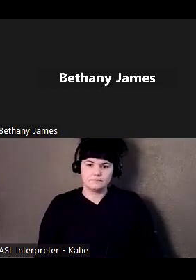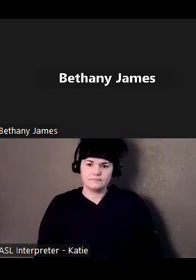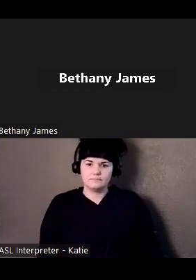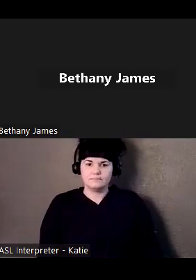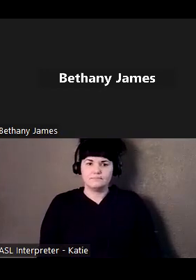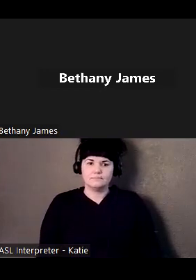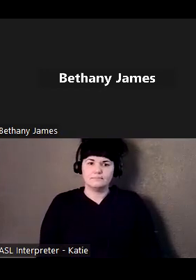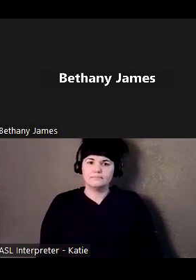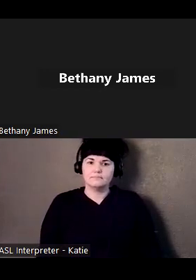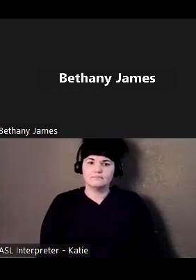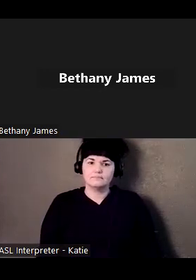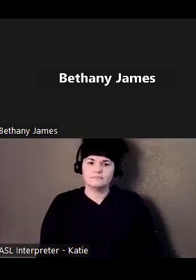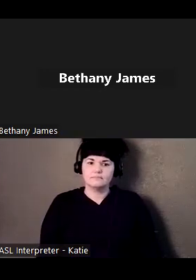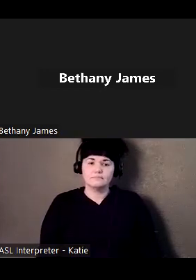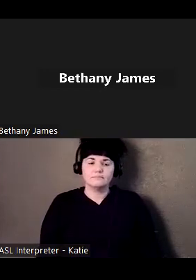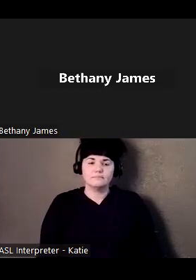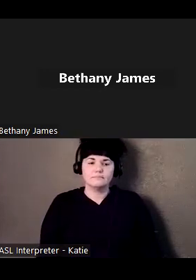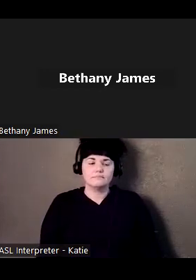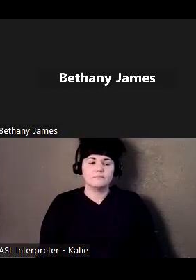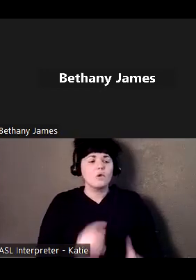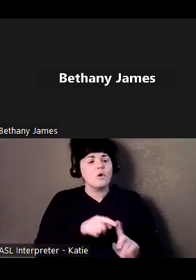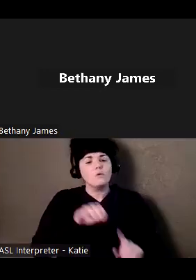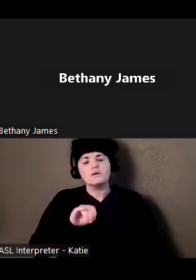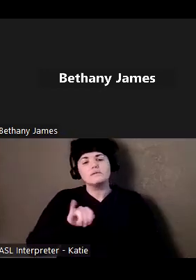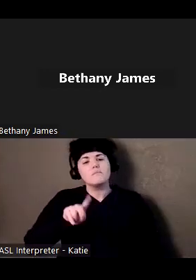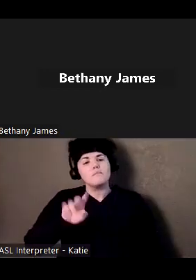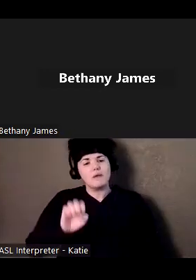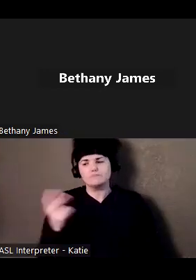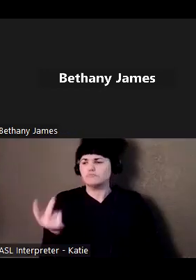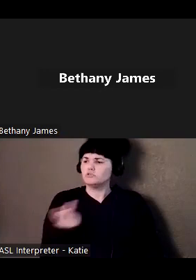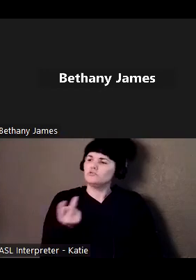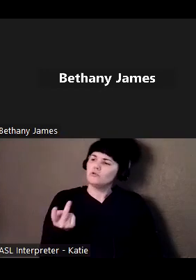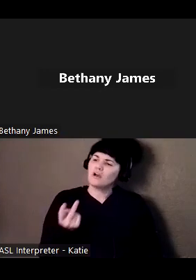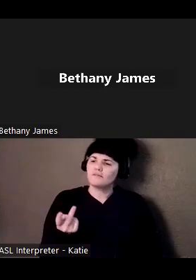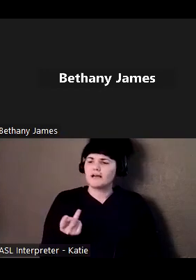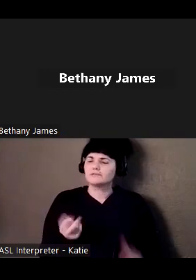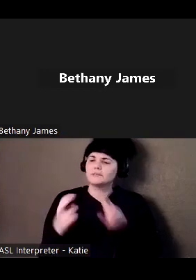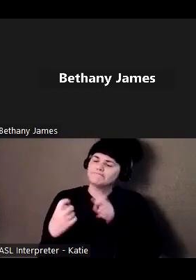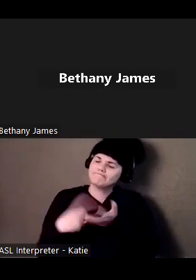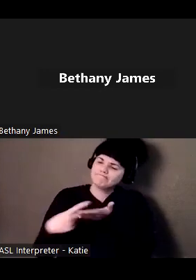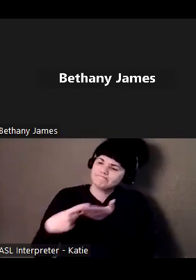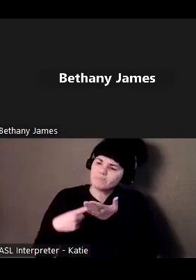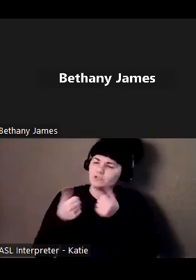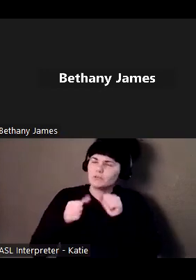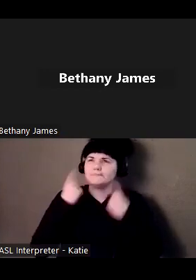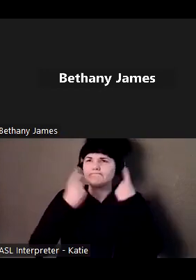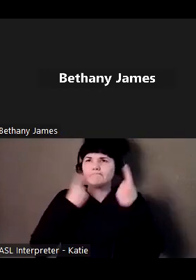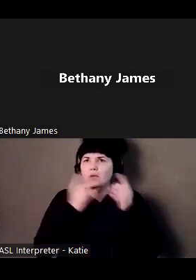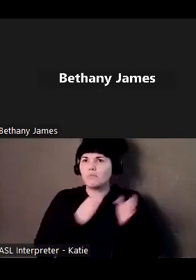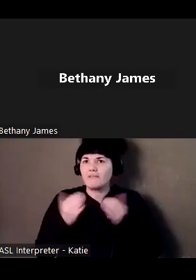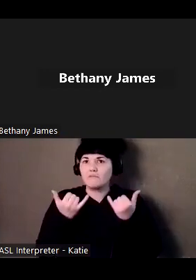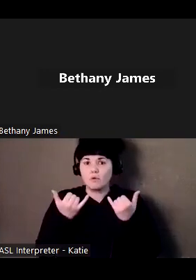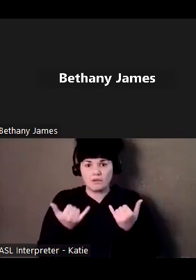So, when Mike and I kind of talked about having this first Friday's presentation, for me, what I really wanted